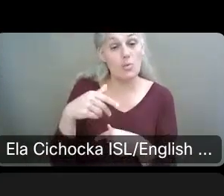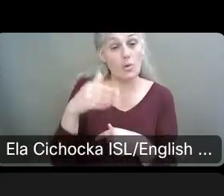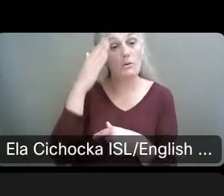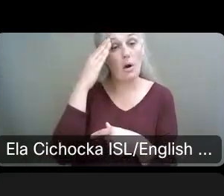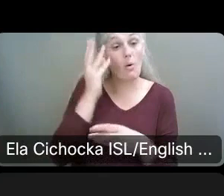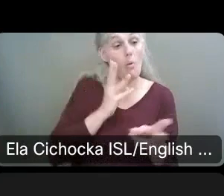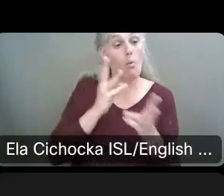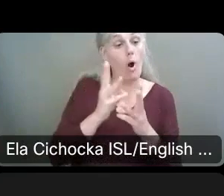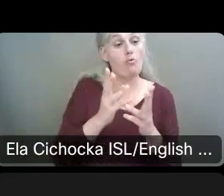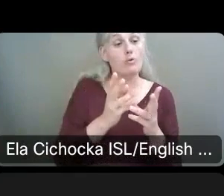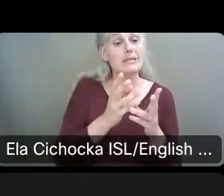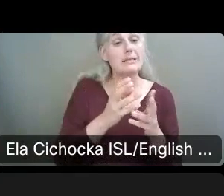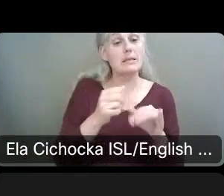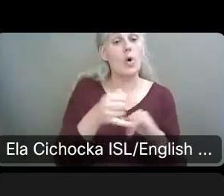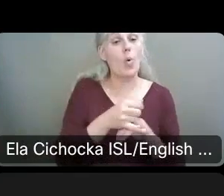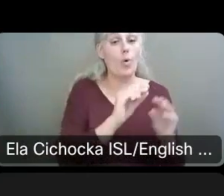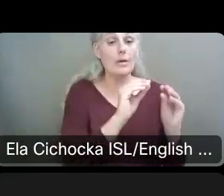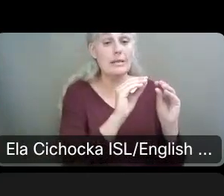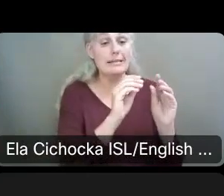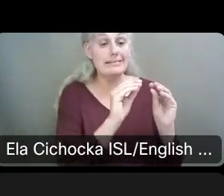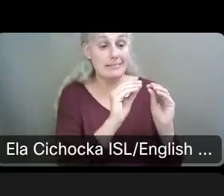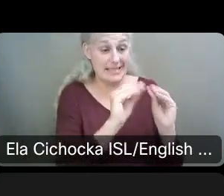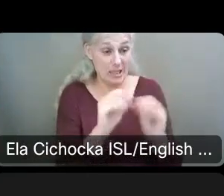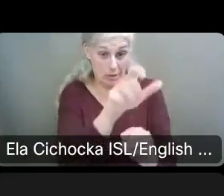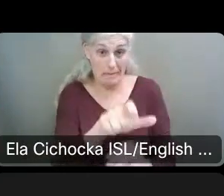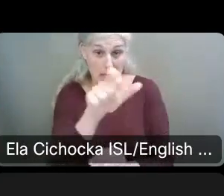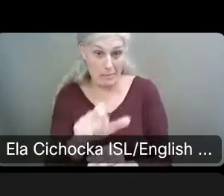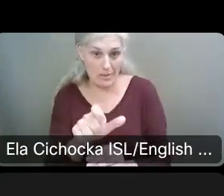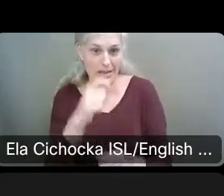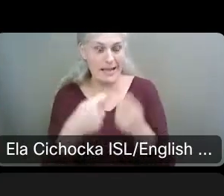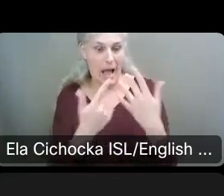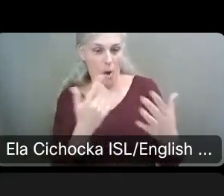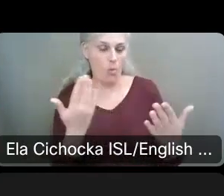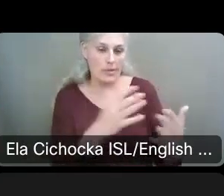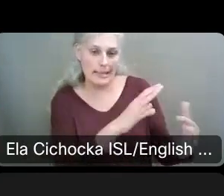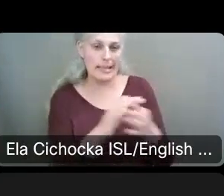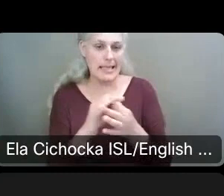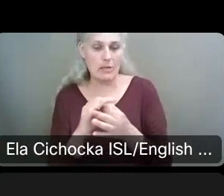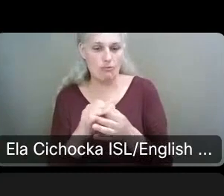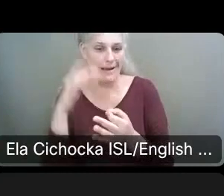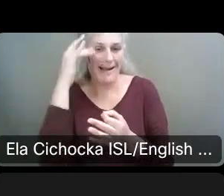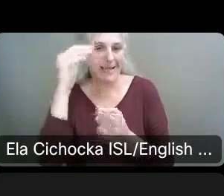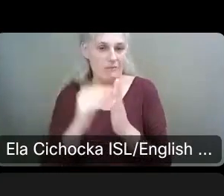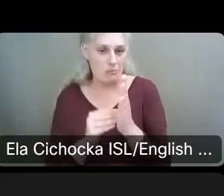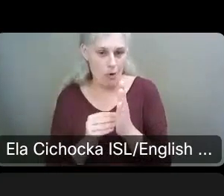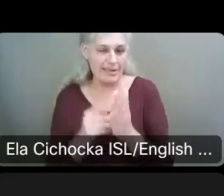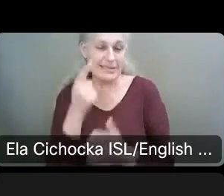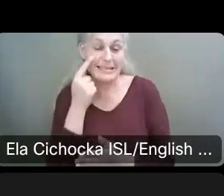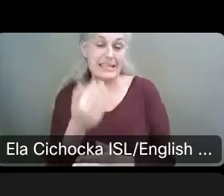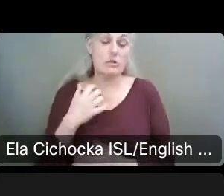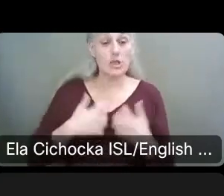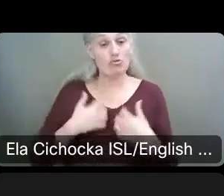worked with the trainees, and we've mapped it over and made it an academic program. So check that out if you're